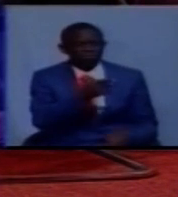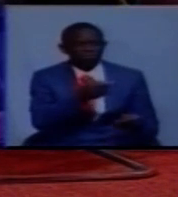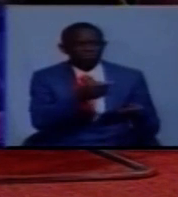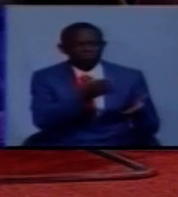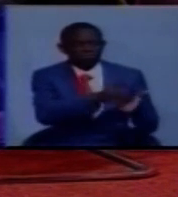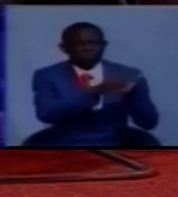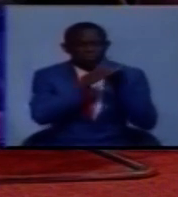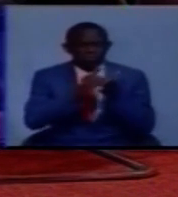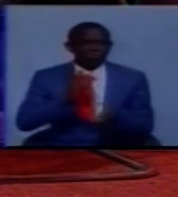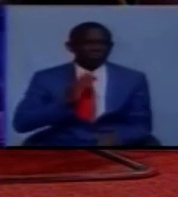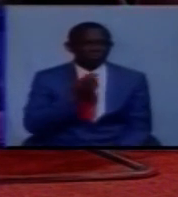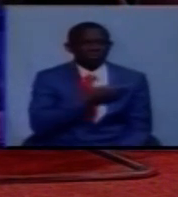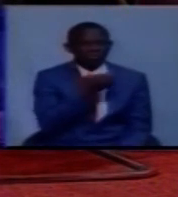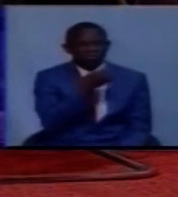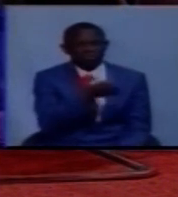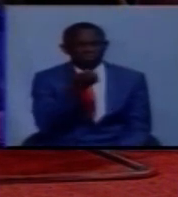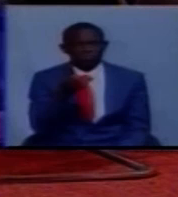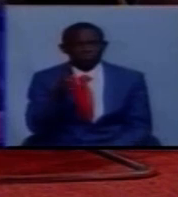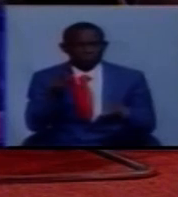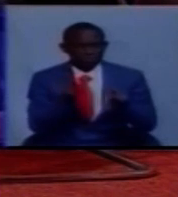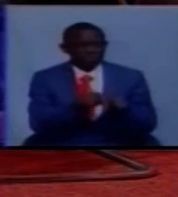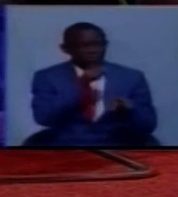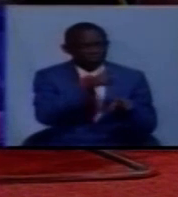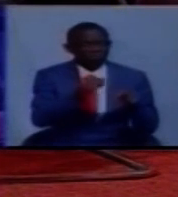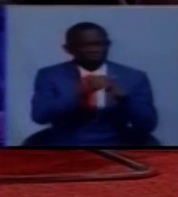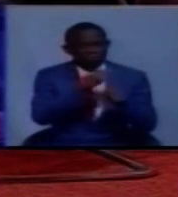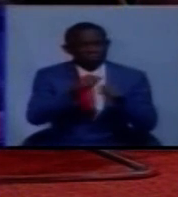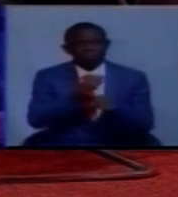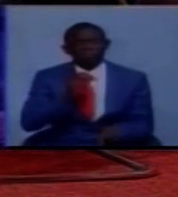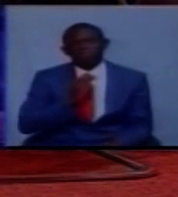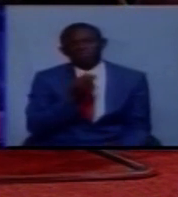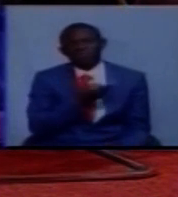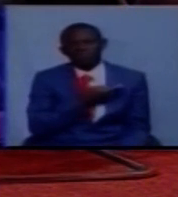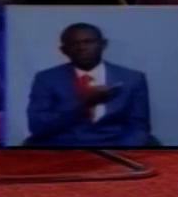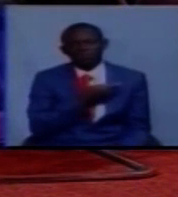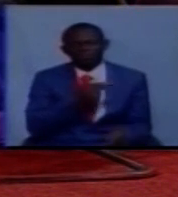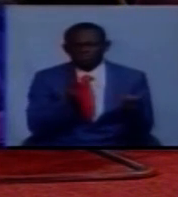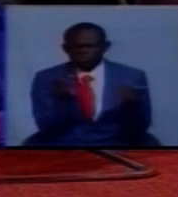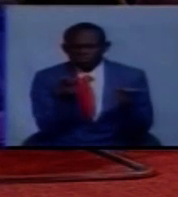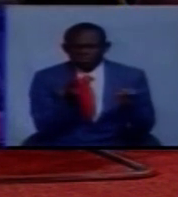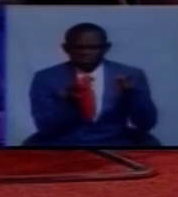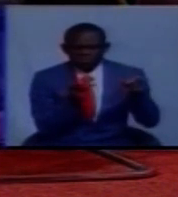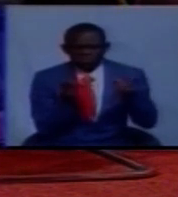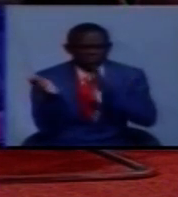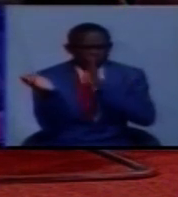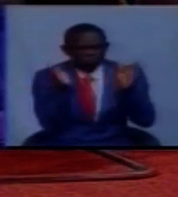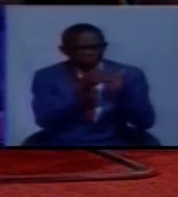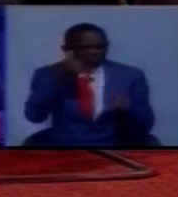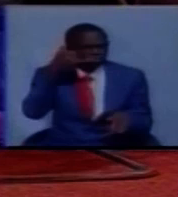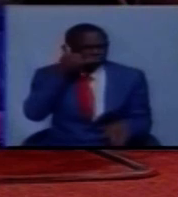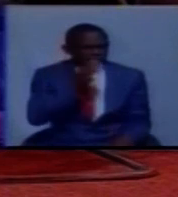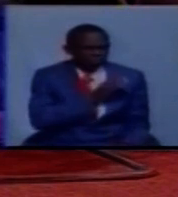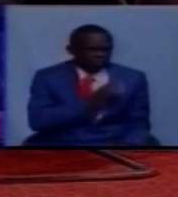and they provided with the training. It will be like the call center that you can find at Airtel or